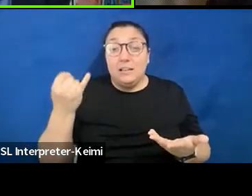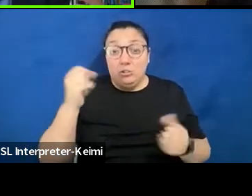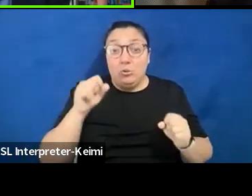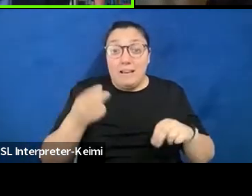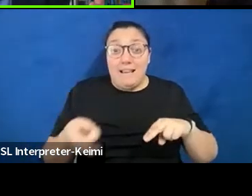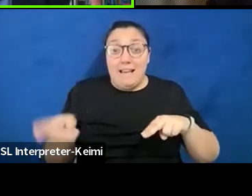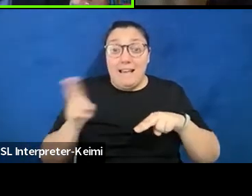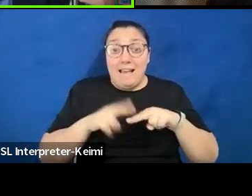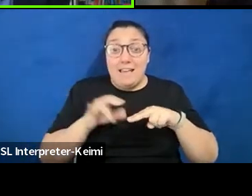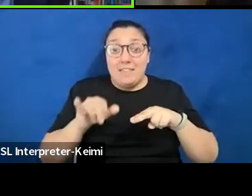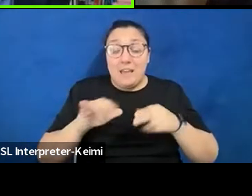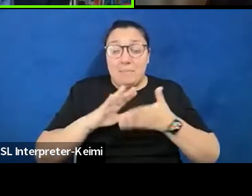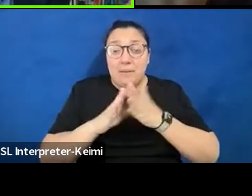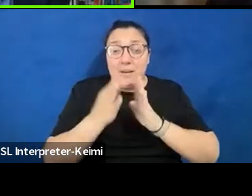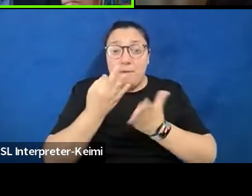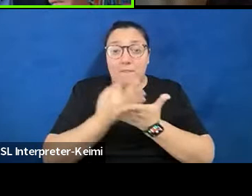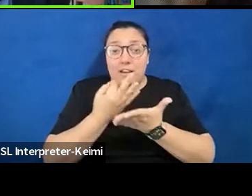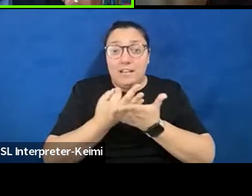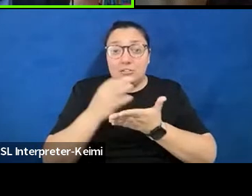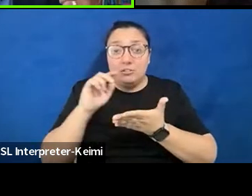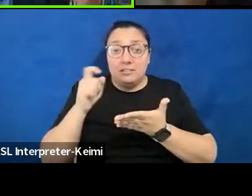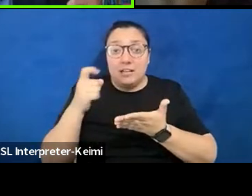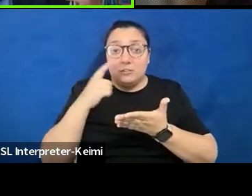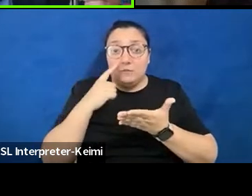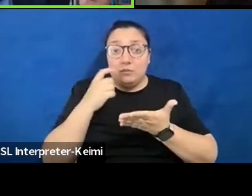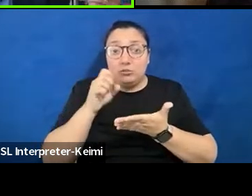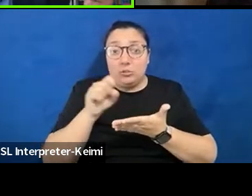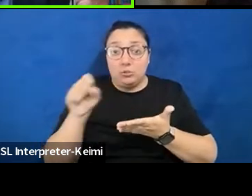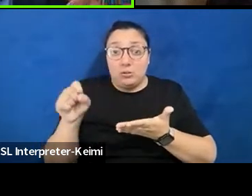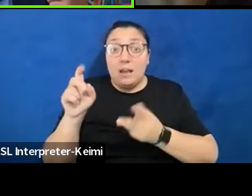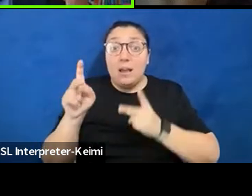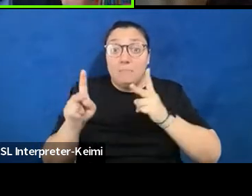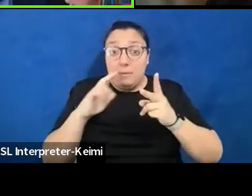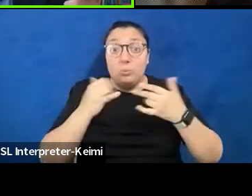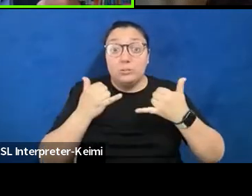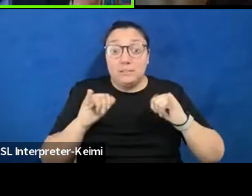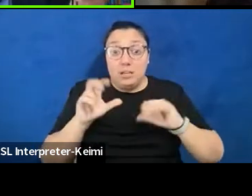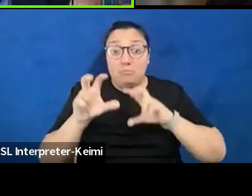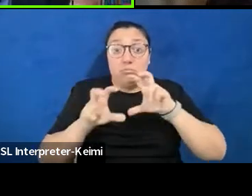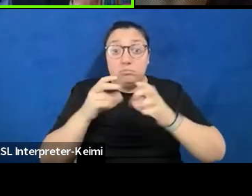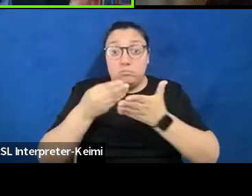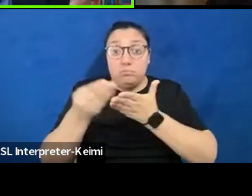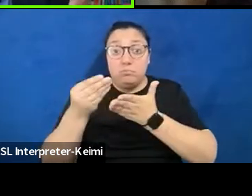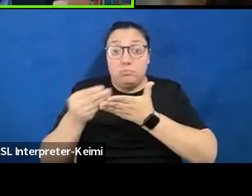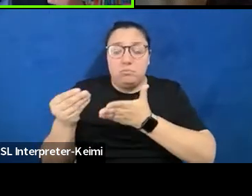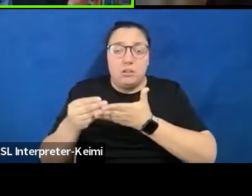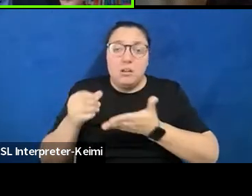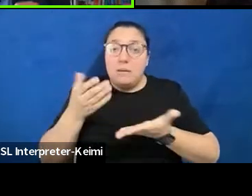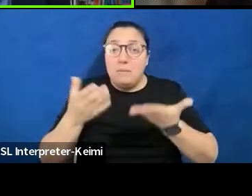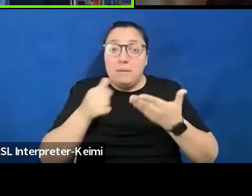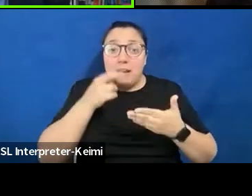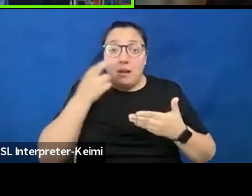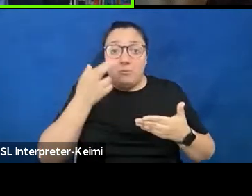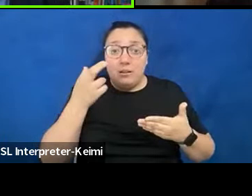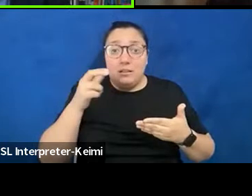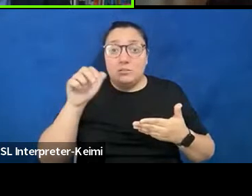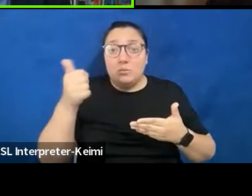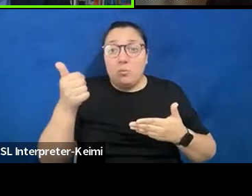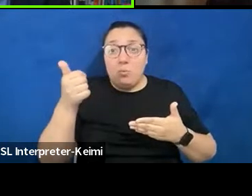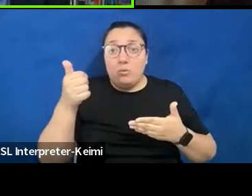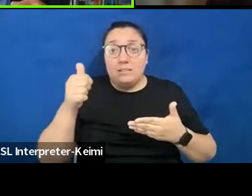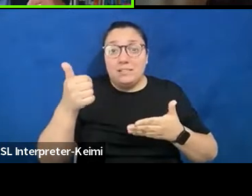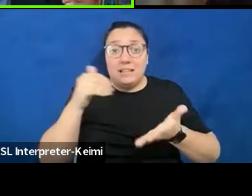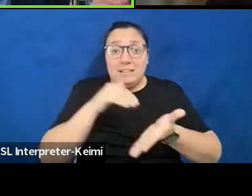as a financial transaction tax for Social Security. People are still going to sell stock. They're not going to notice they sell $10,000 at $1.62 went for